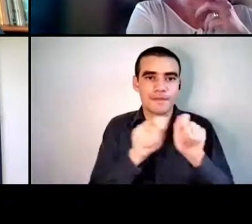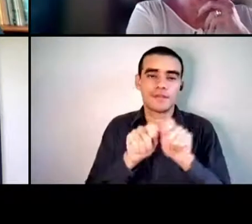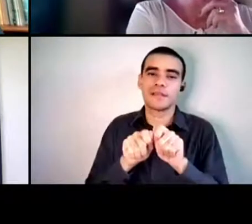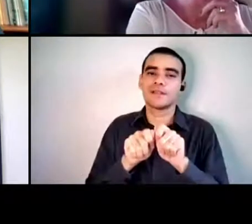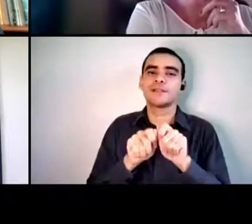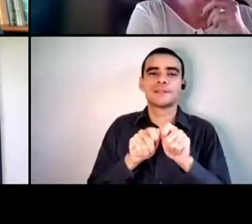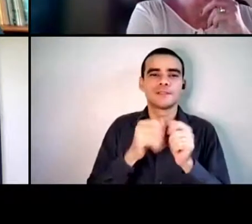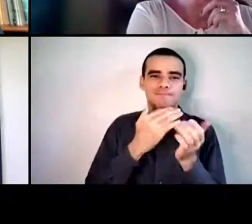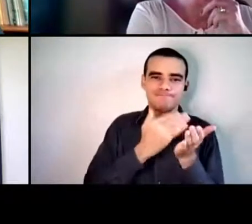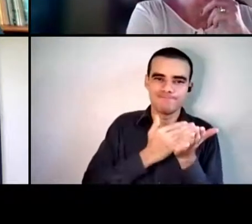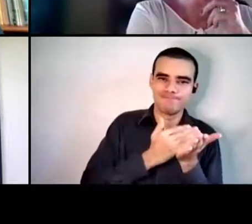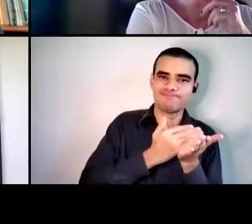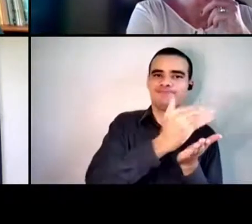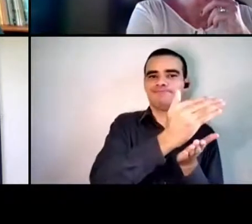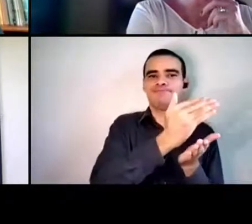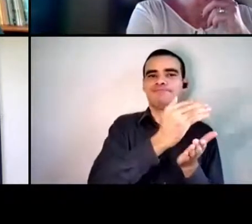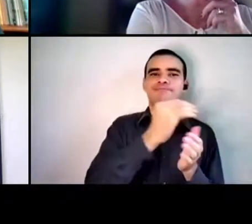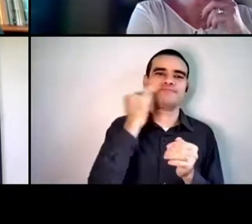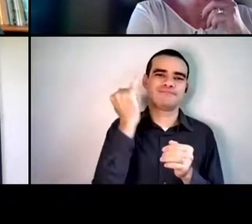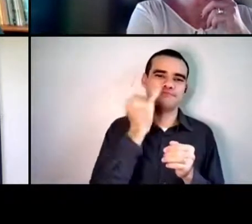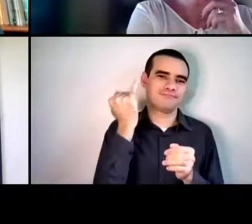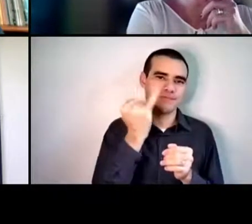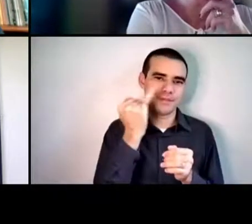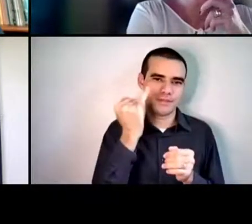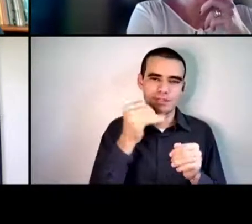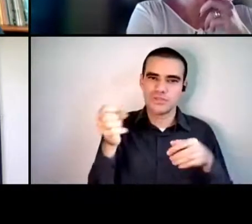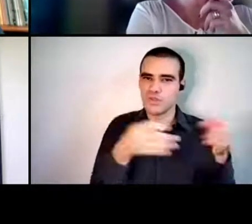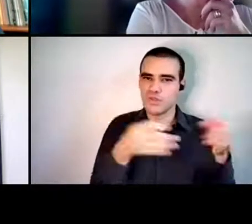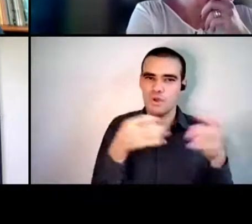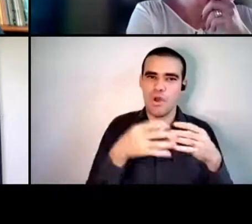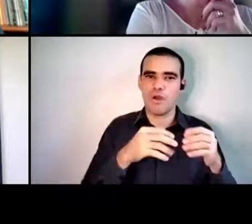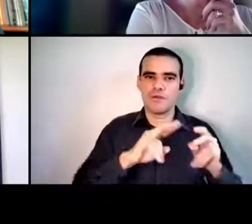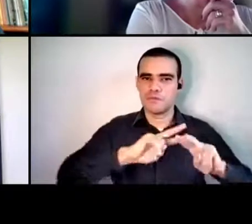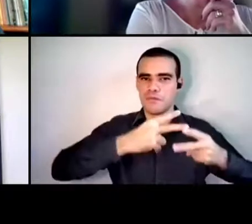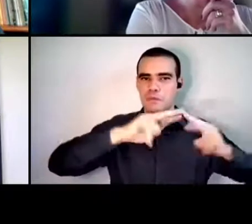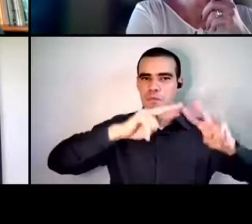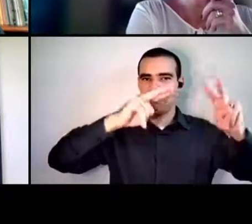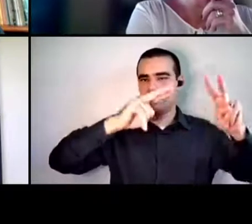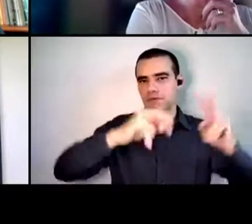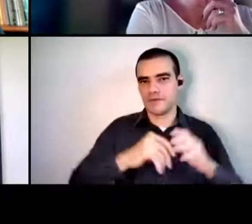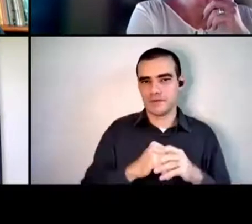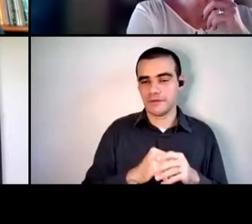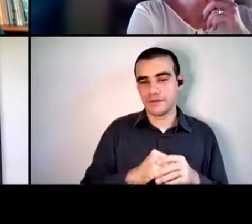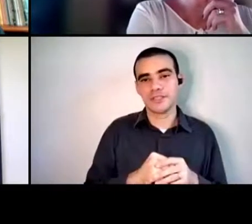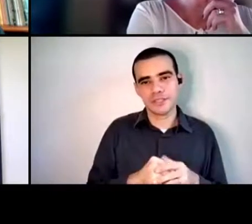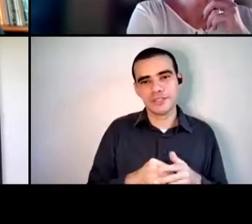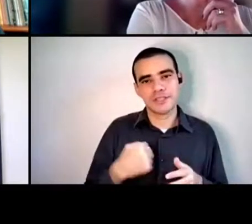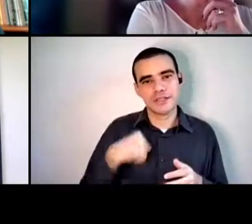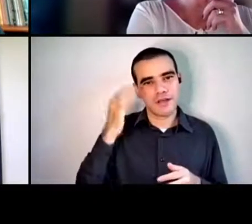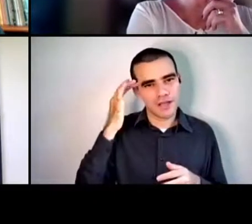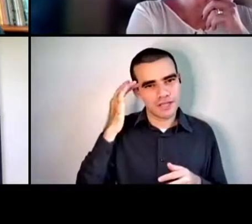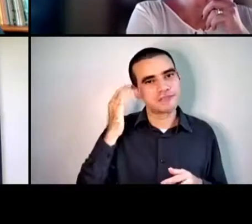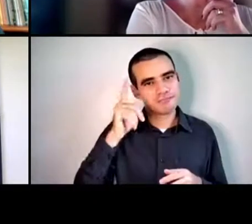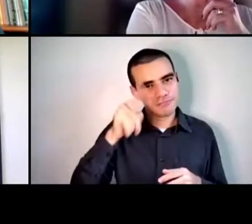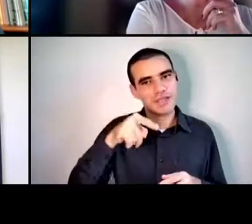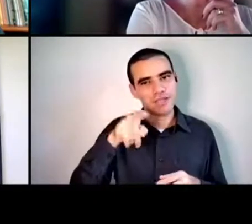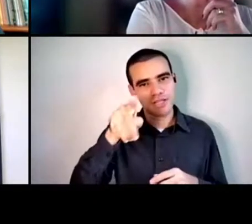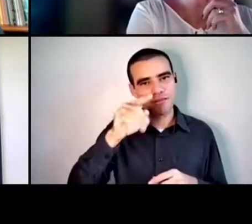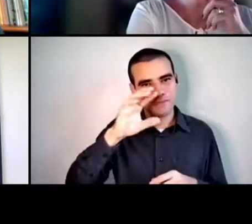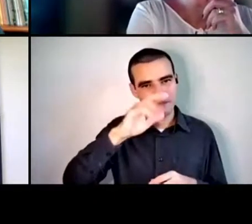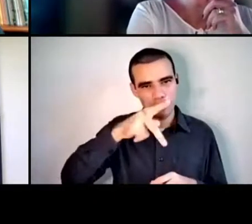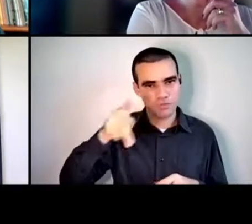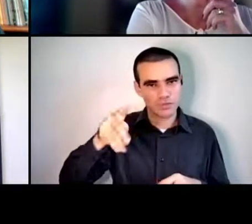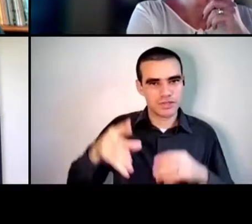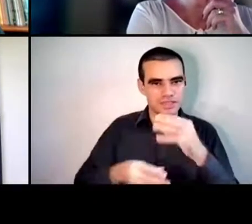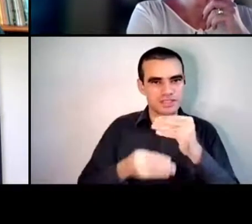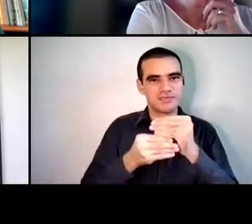projects. This is the starting point of the innovation process. I think it is perfect. It was well